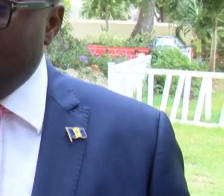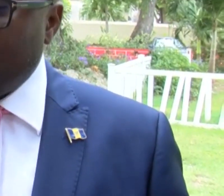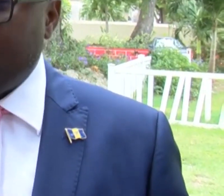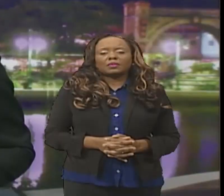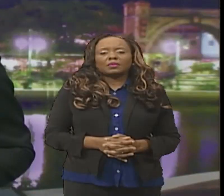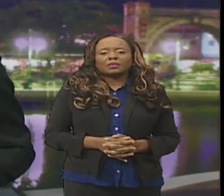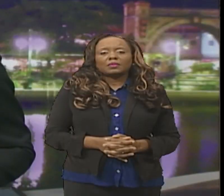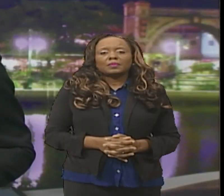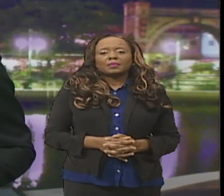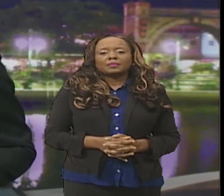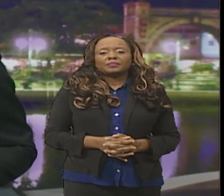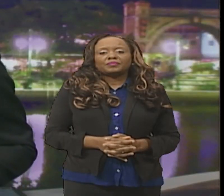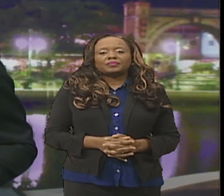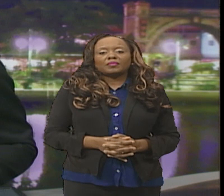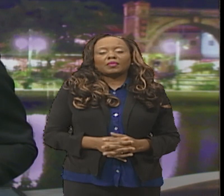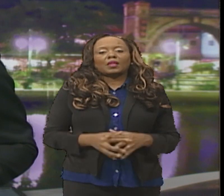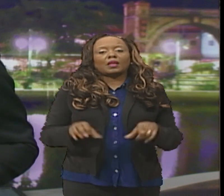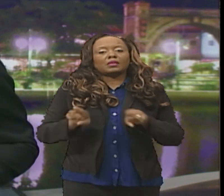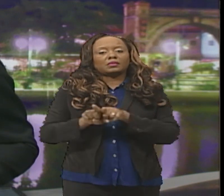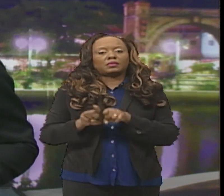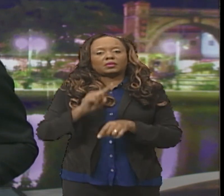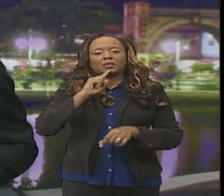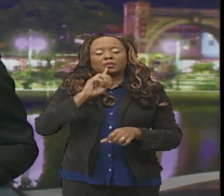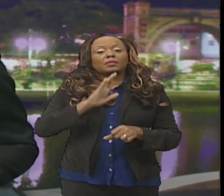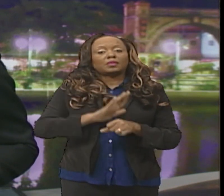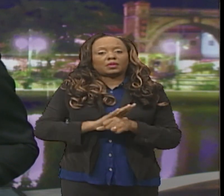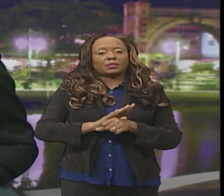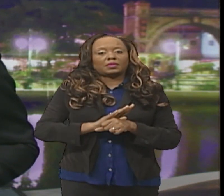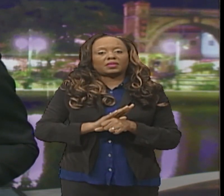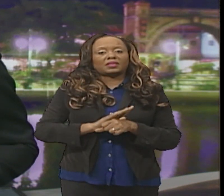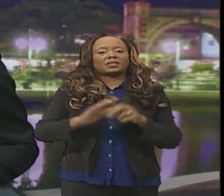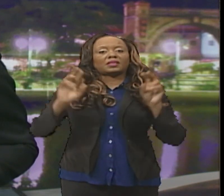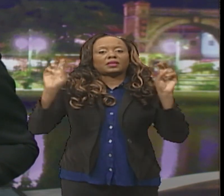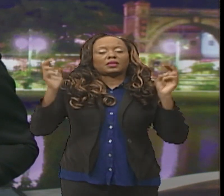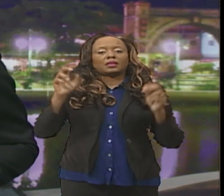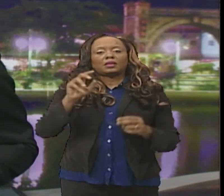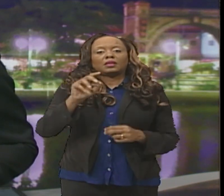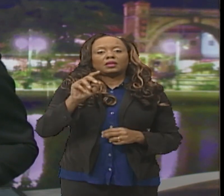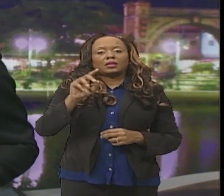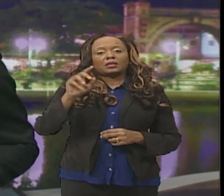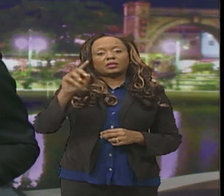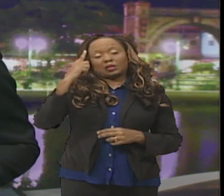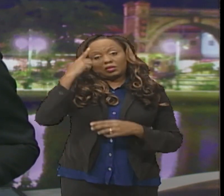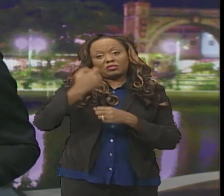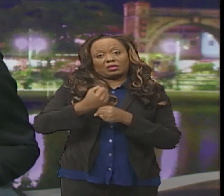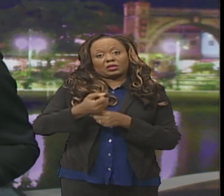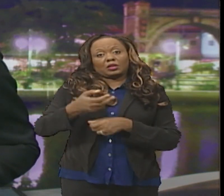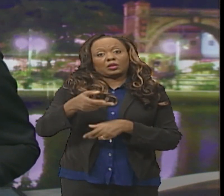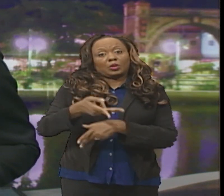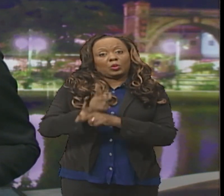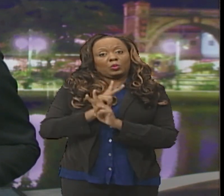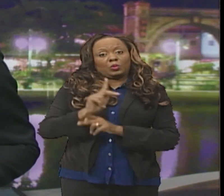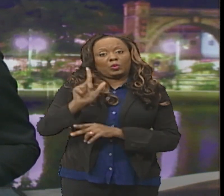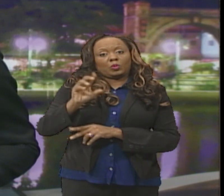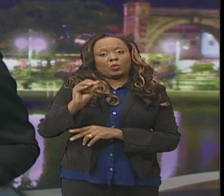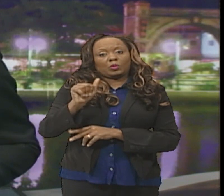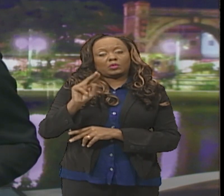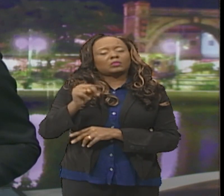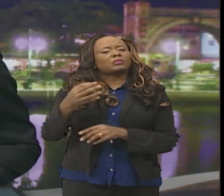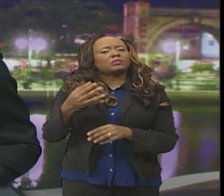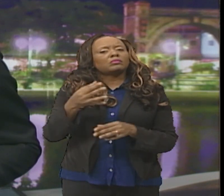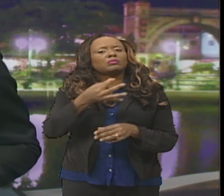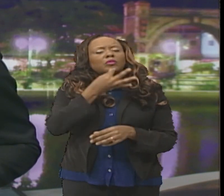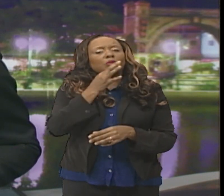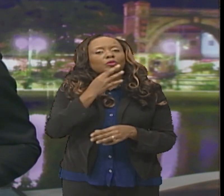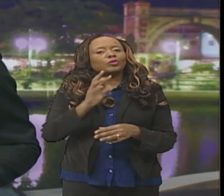country. And Mr. Sutherland says the promised trust loan for entrepreneurs is a few steps closer to becoming